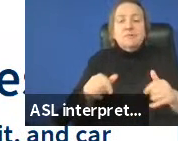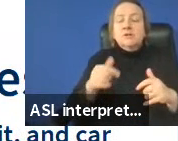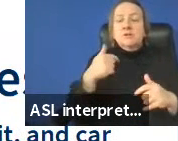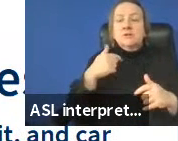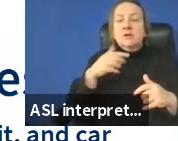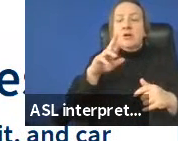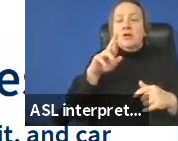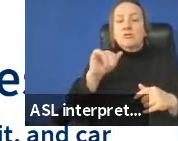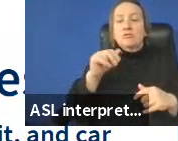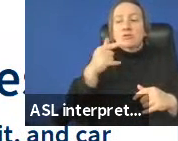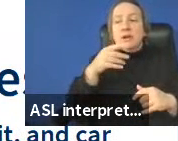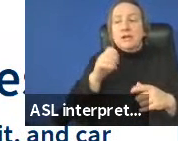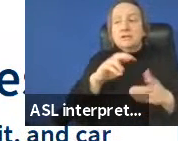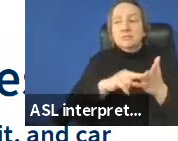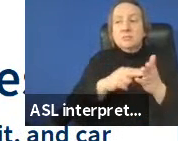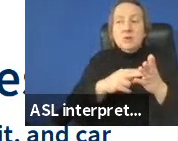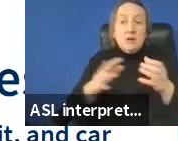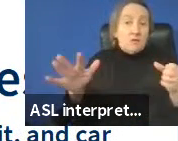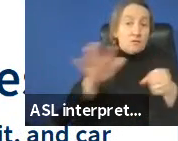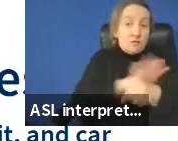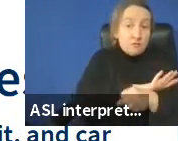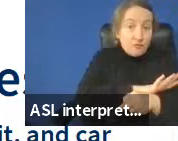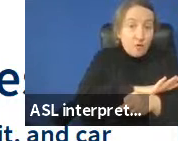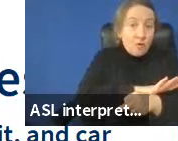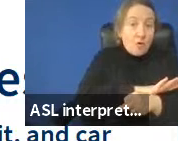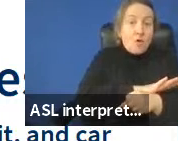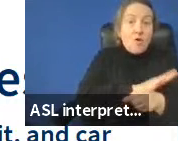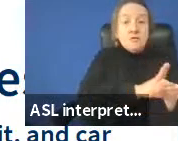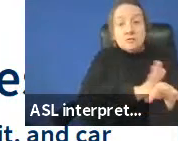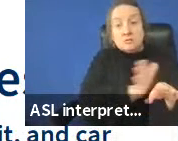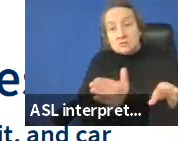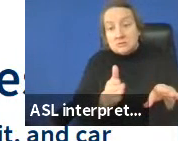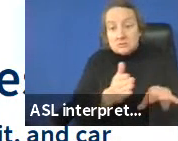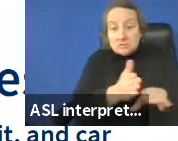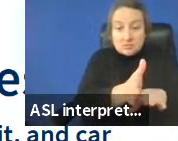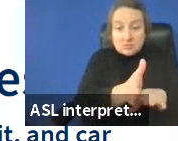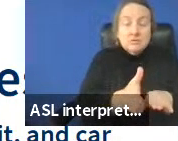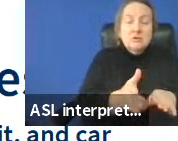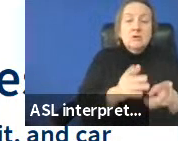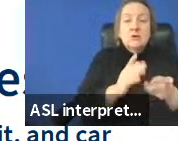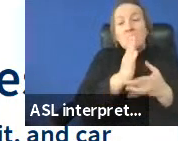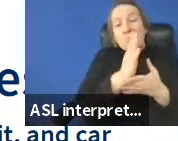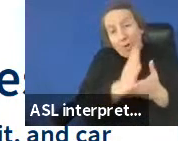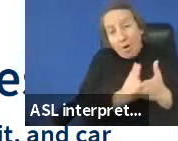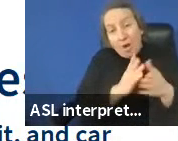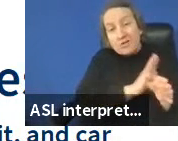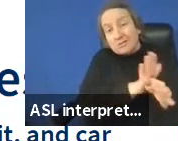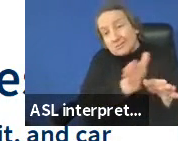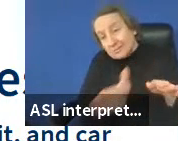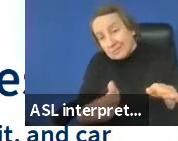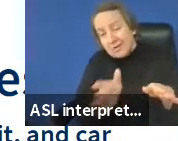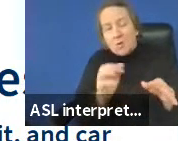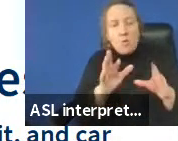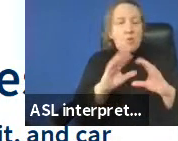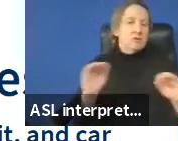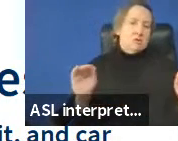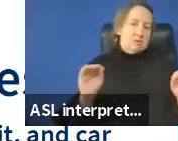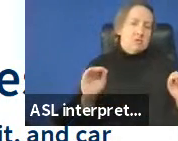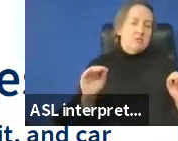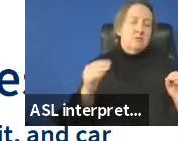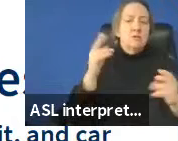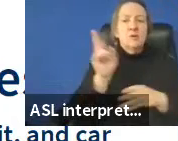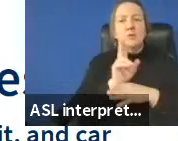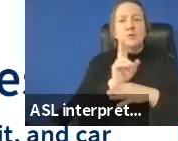call a full interchange, a partial interchange, or a no interchange. And when we use that terminology,